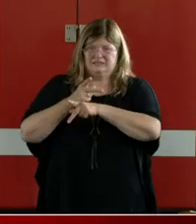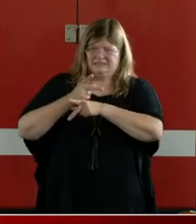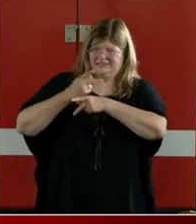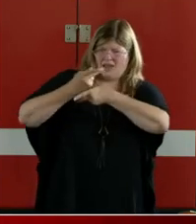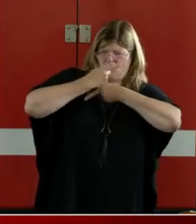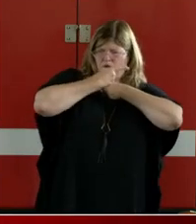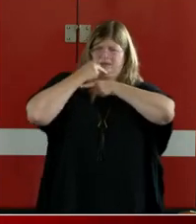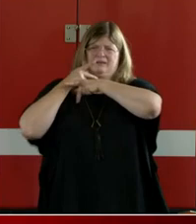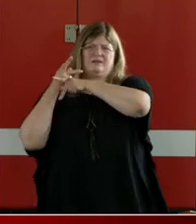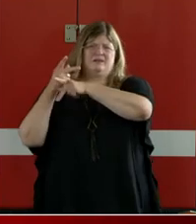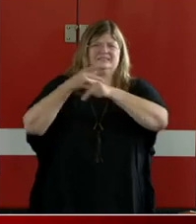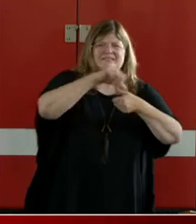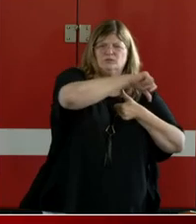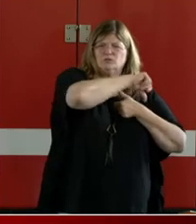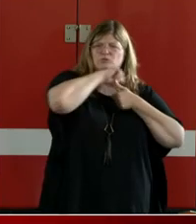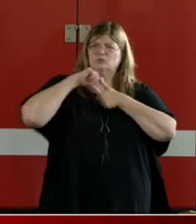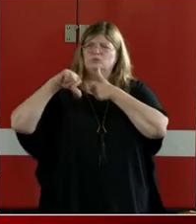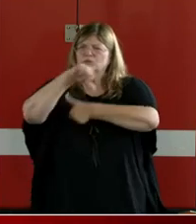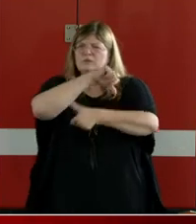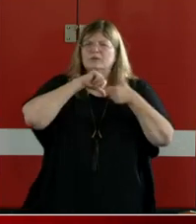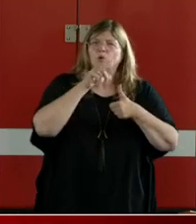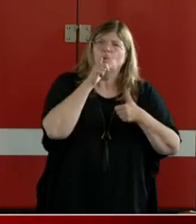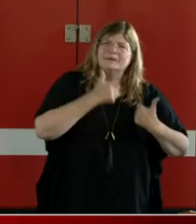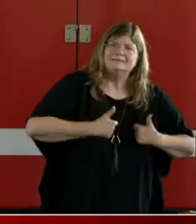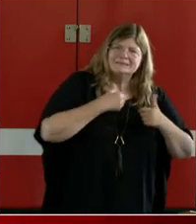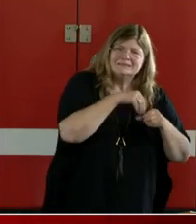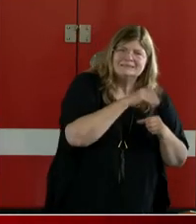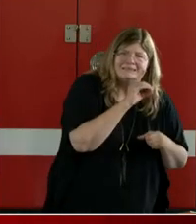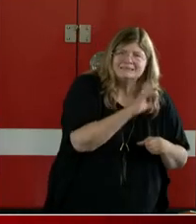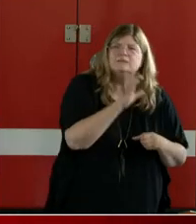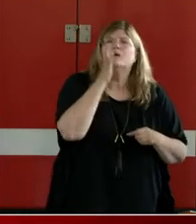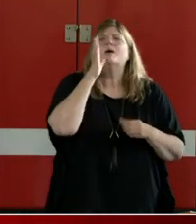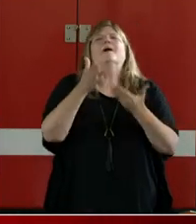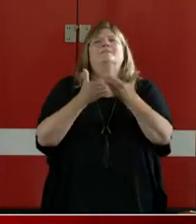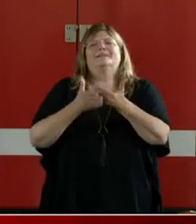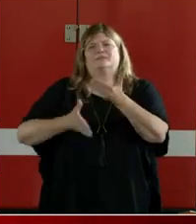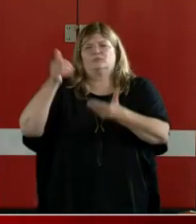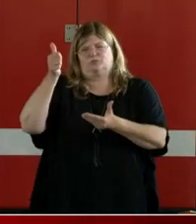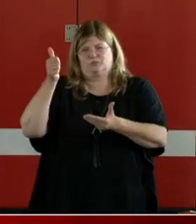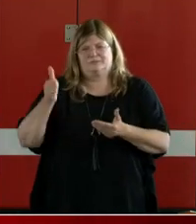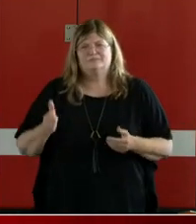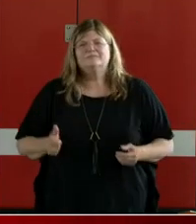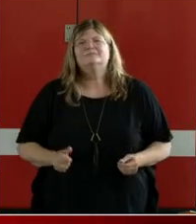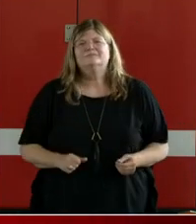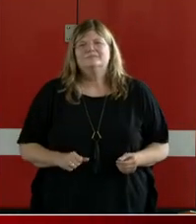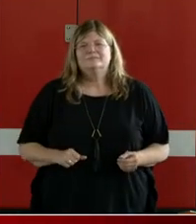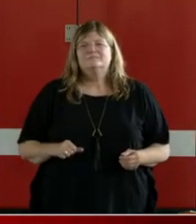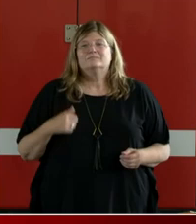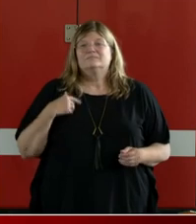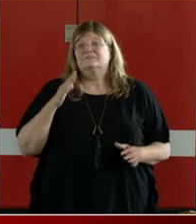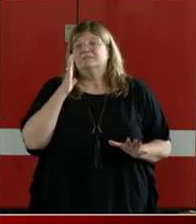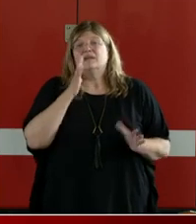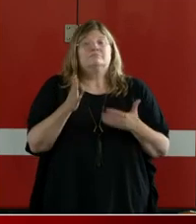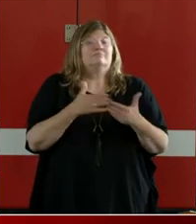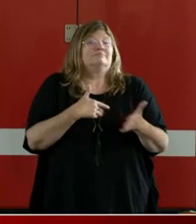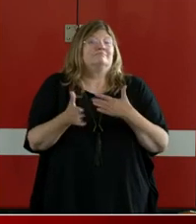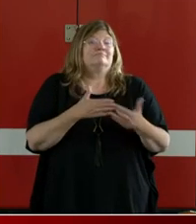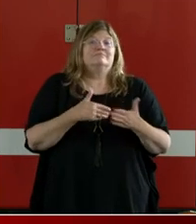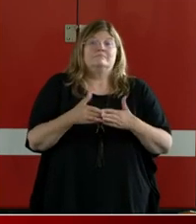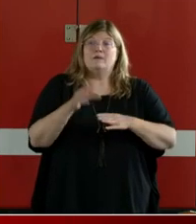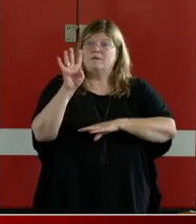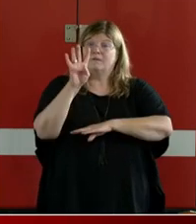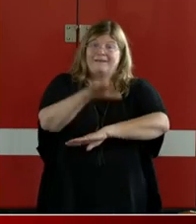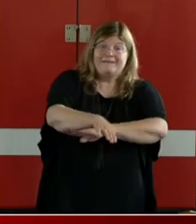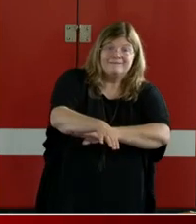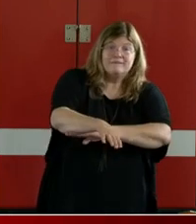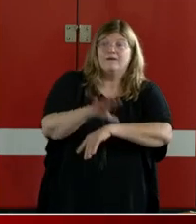residents, life is pretty easy. So, you know, we have a saying here, it doesn't matter if it's 4 o'clock in the afternoon or 4 o'clock in the